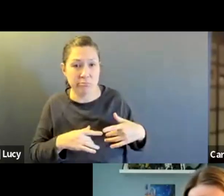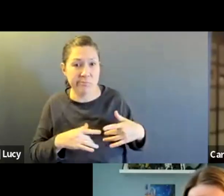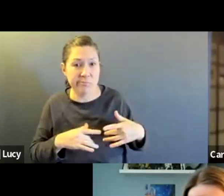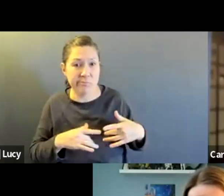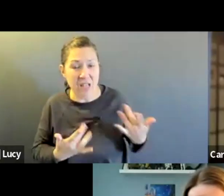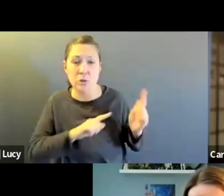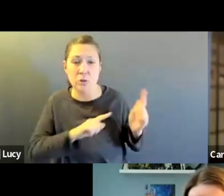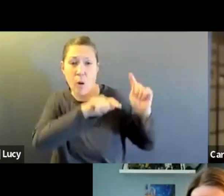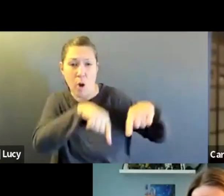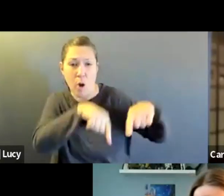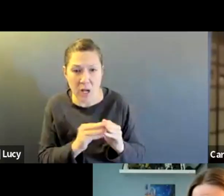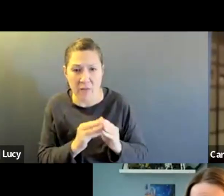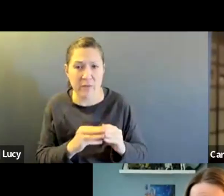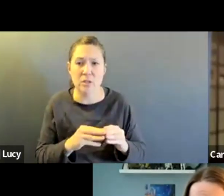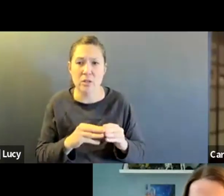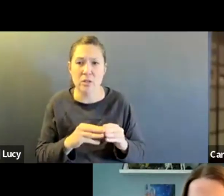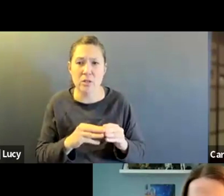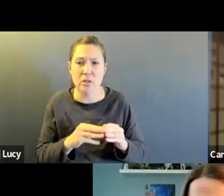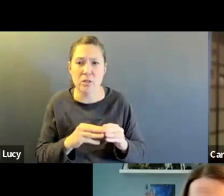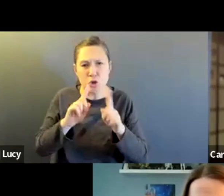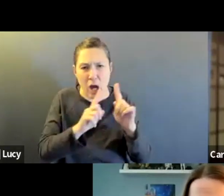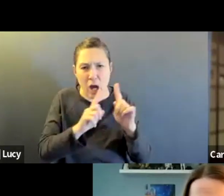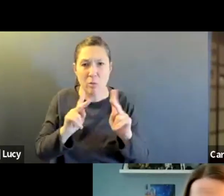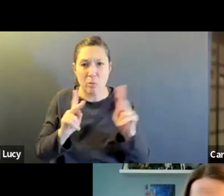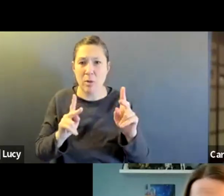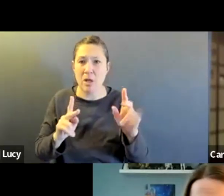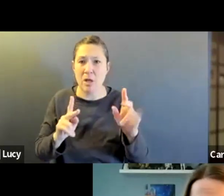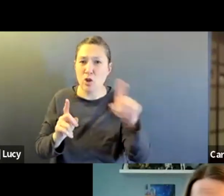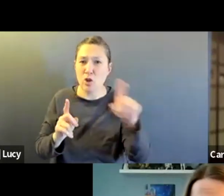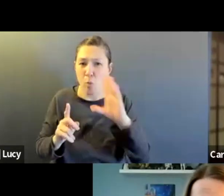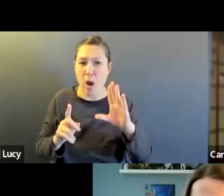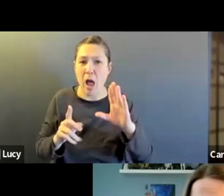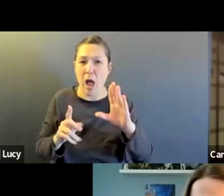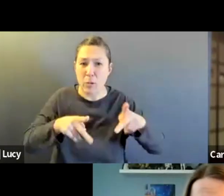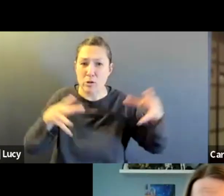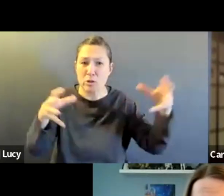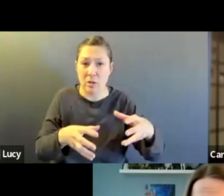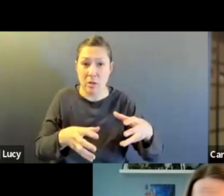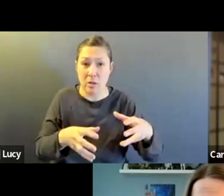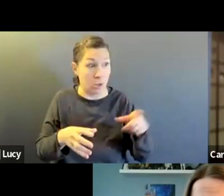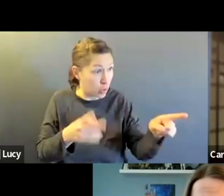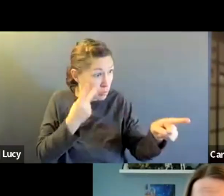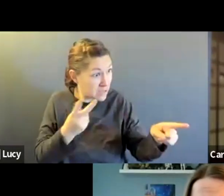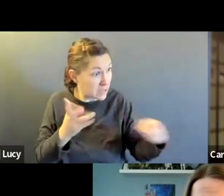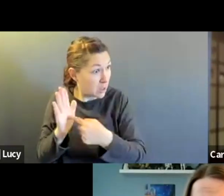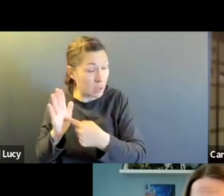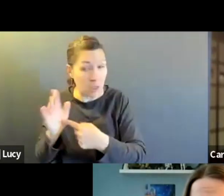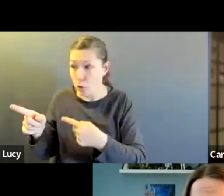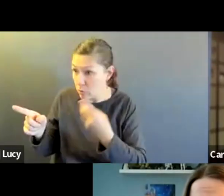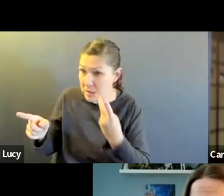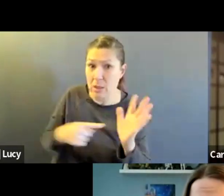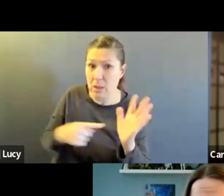or going to conferences, like you will in a couple of days, and asking people, is anyone else seeing this? I know maybe I'm a little